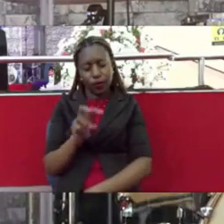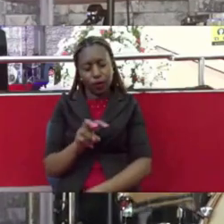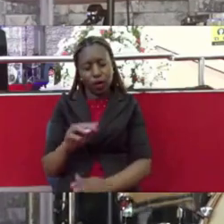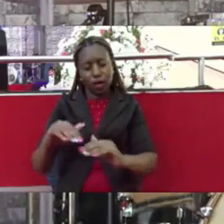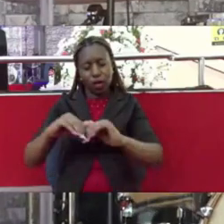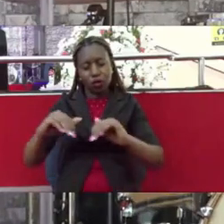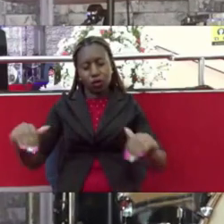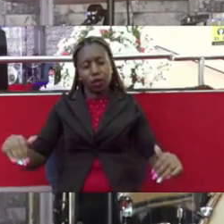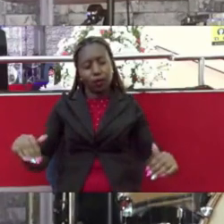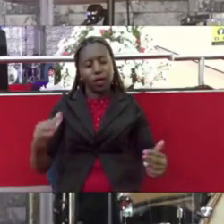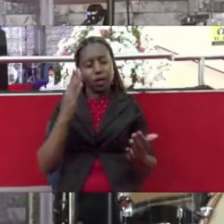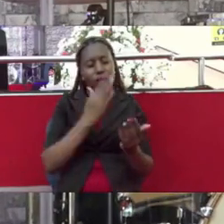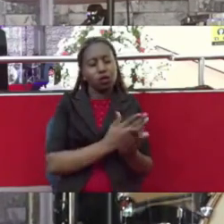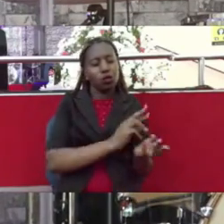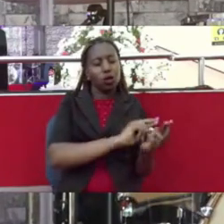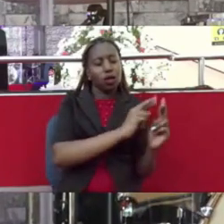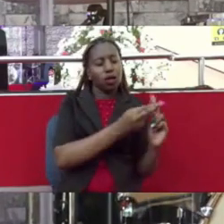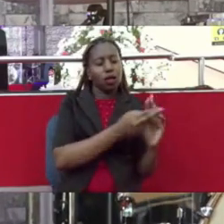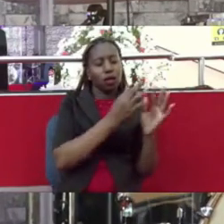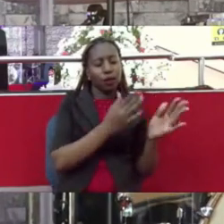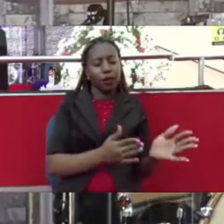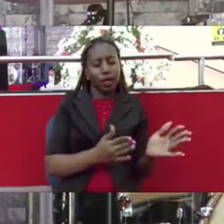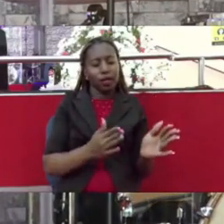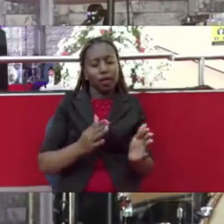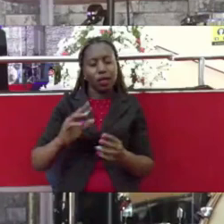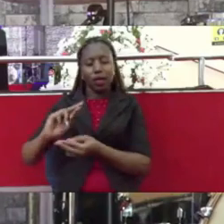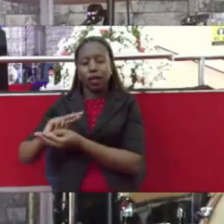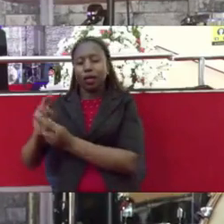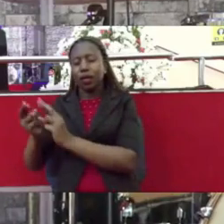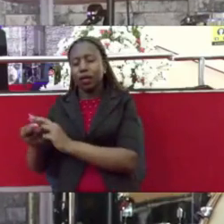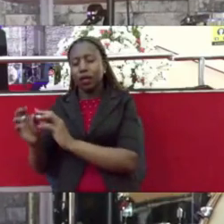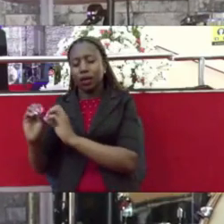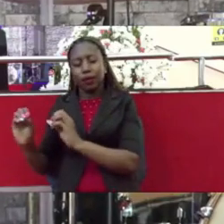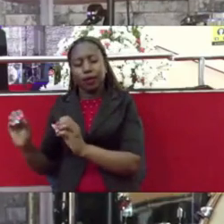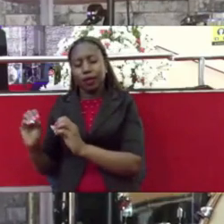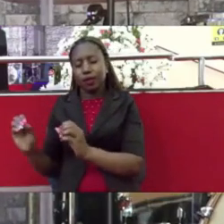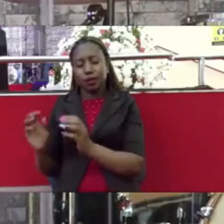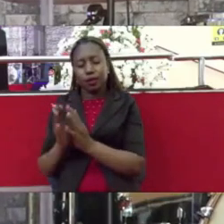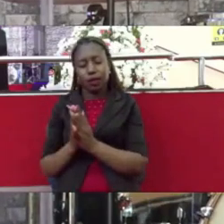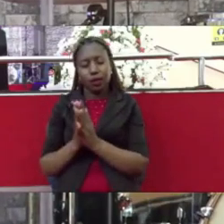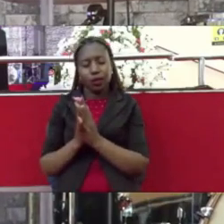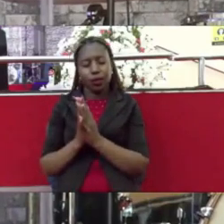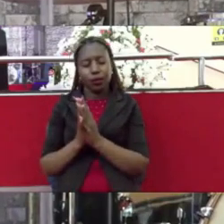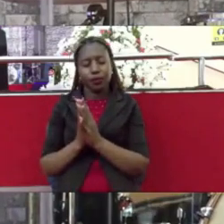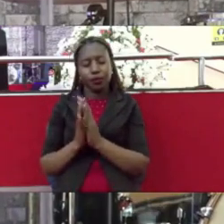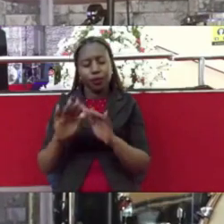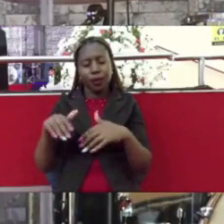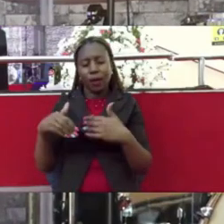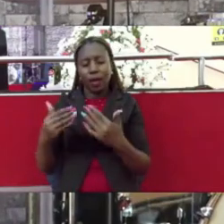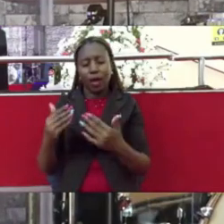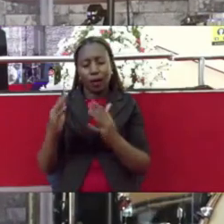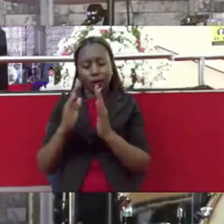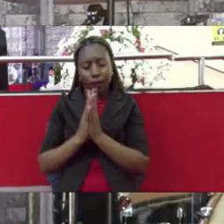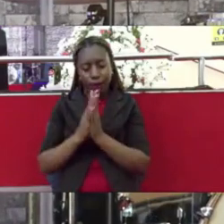the truly repentant and them that are not repentant. Akiwa tayari kutenganisha waliotubu kwa kweli na wale ambao hawajatubu. Oh, how I pray that for each one of